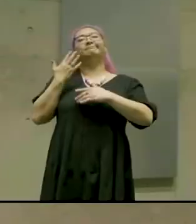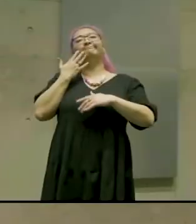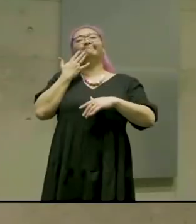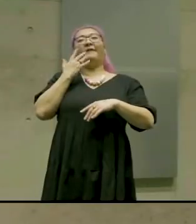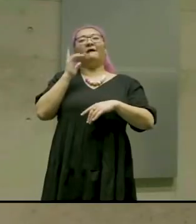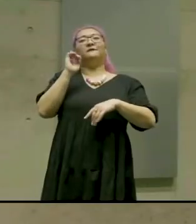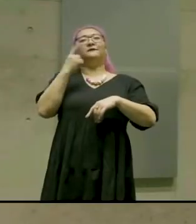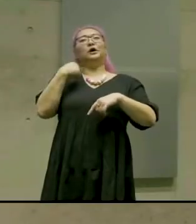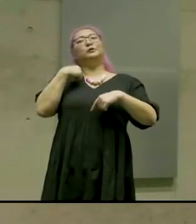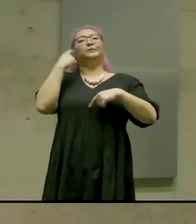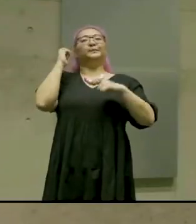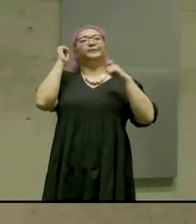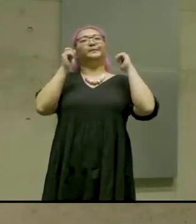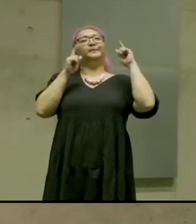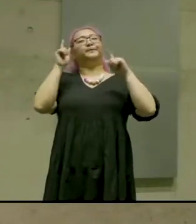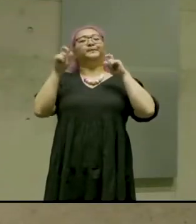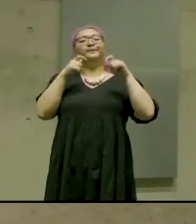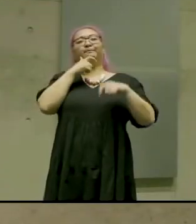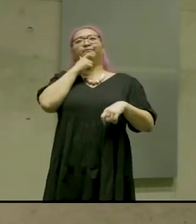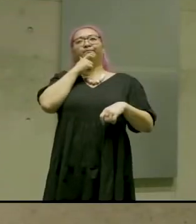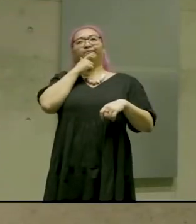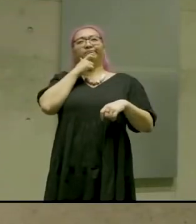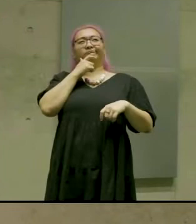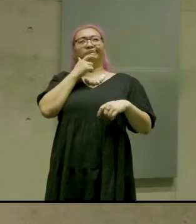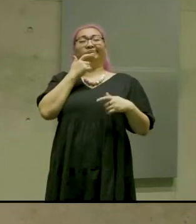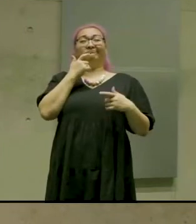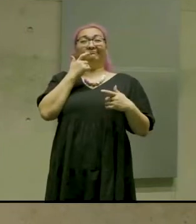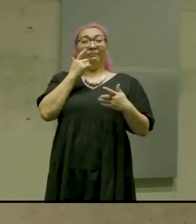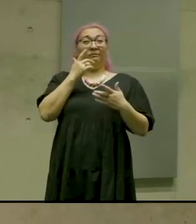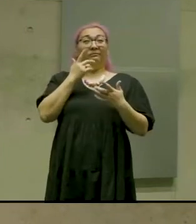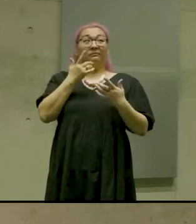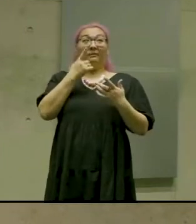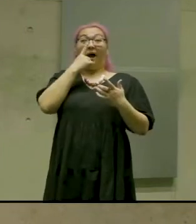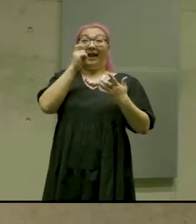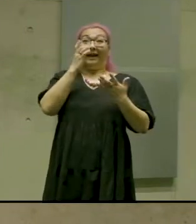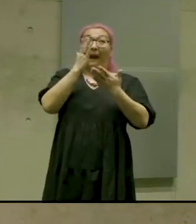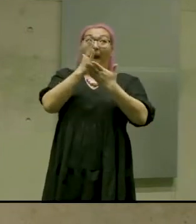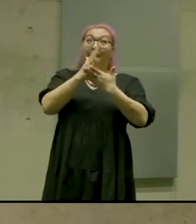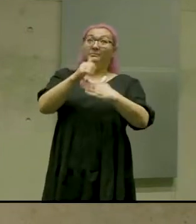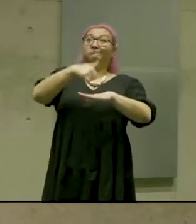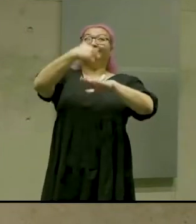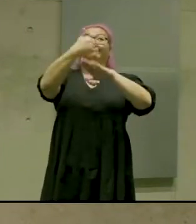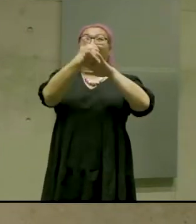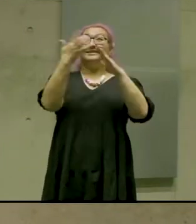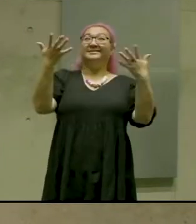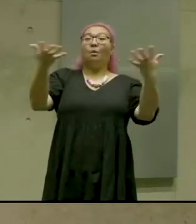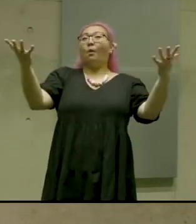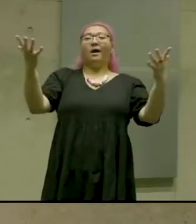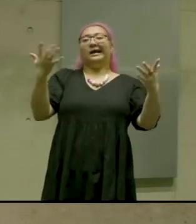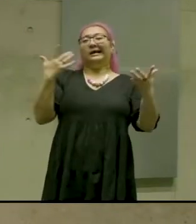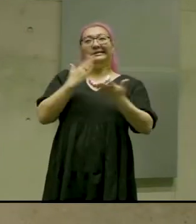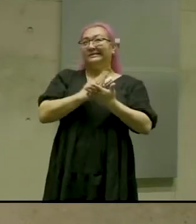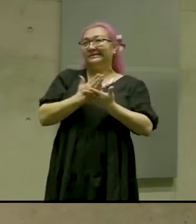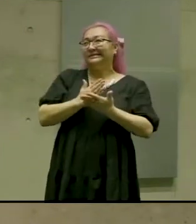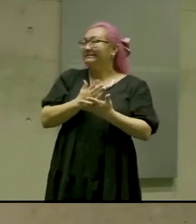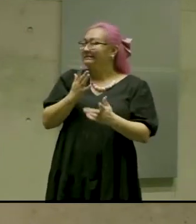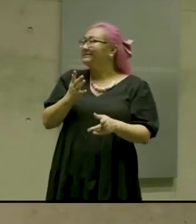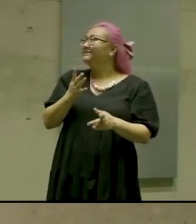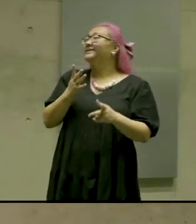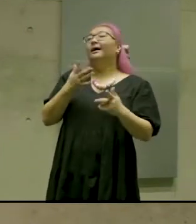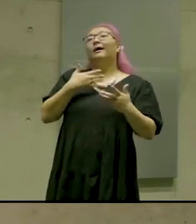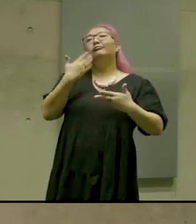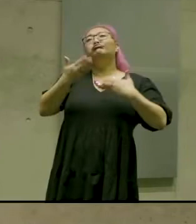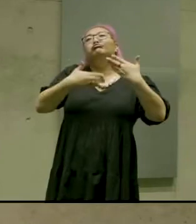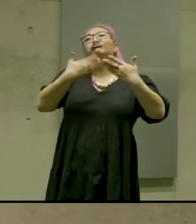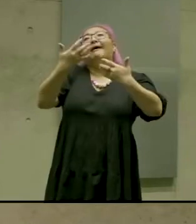I wasn't sure that I'm going to be able to showcase it anywhere because it was very personal. However, at the end of the process, I